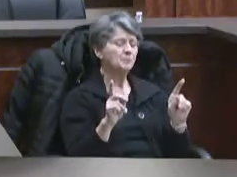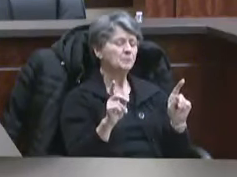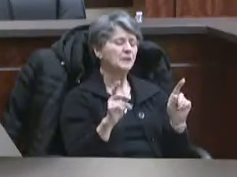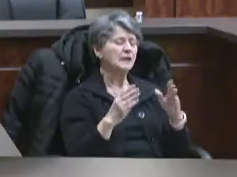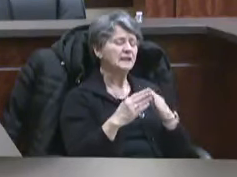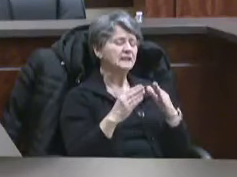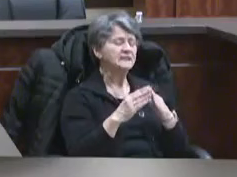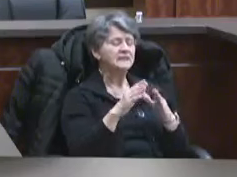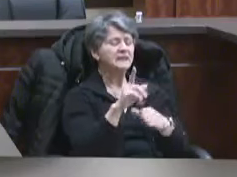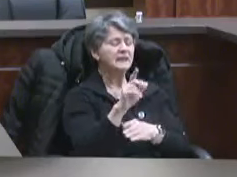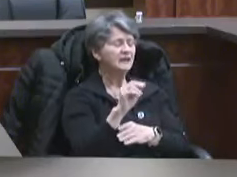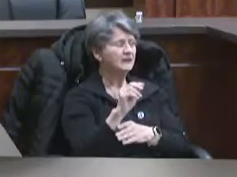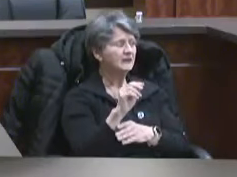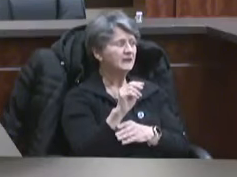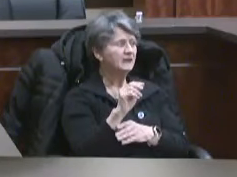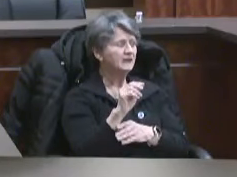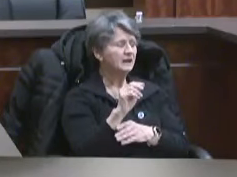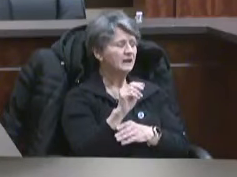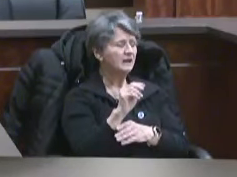City of Laurel